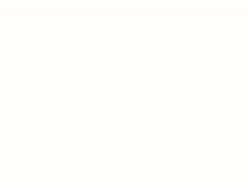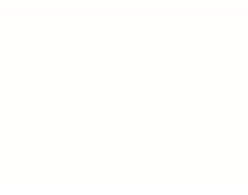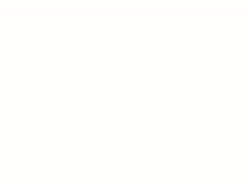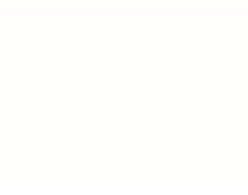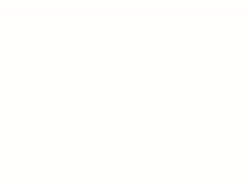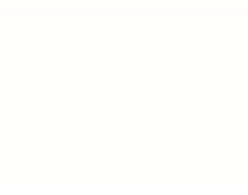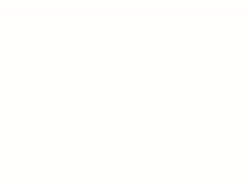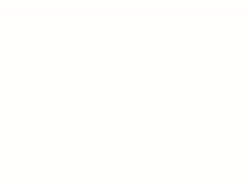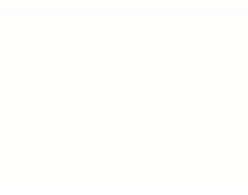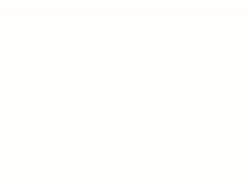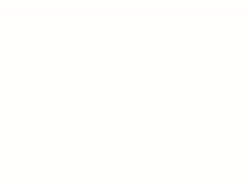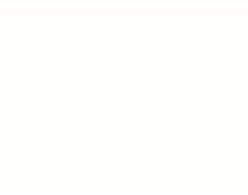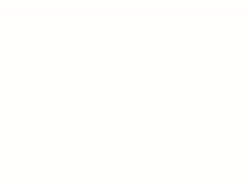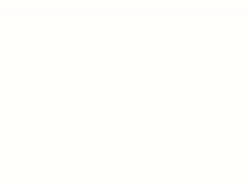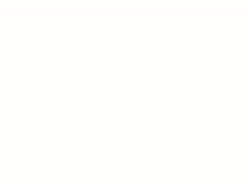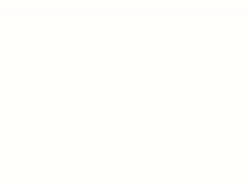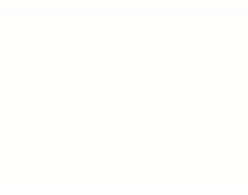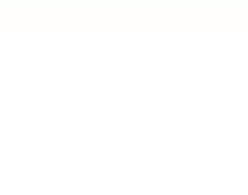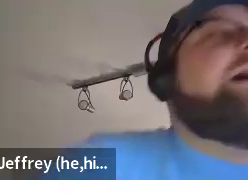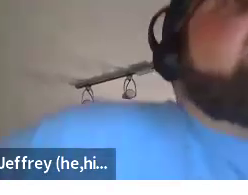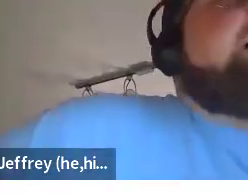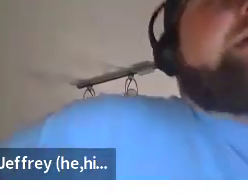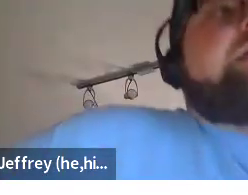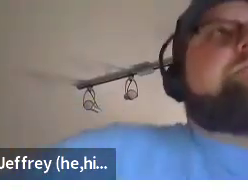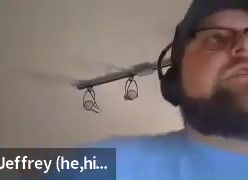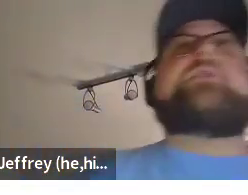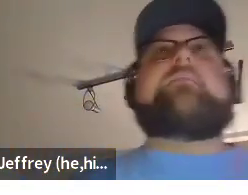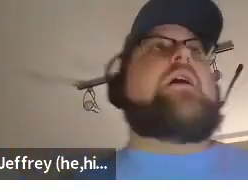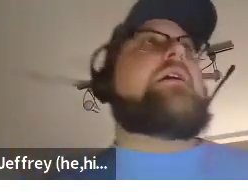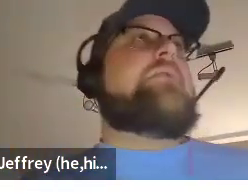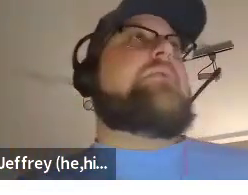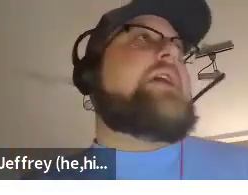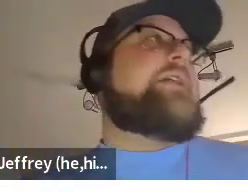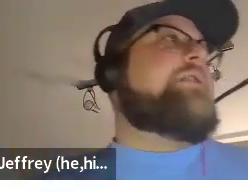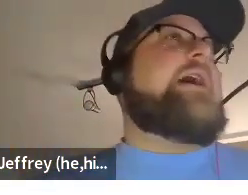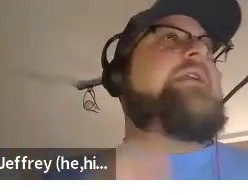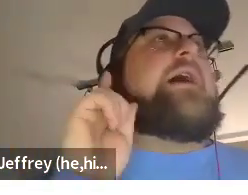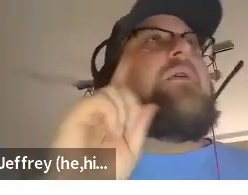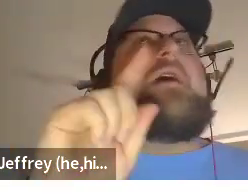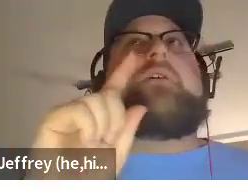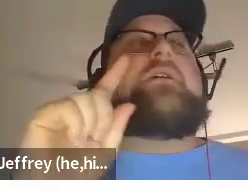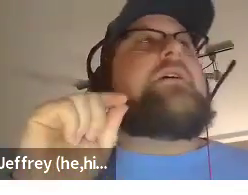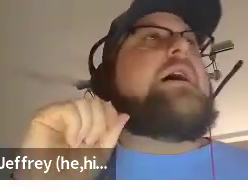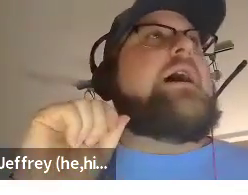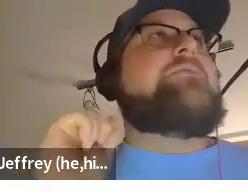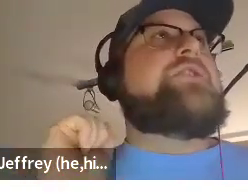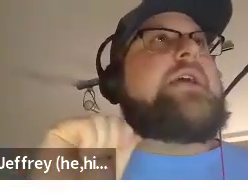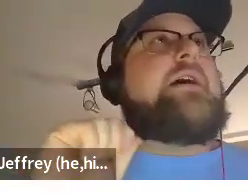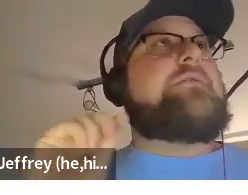be my direction for them? Yeah, I personally am not going to be the one to answer that.